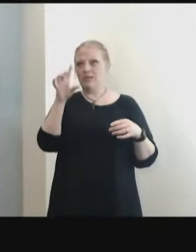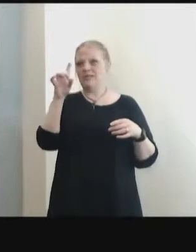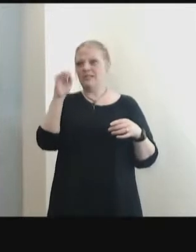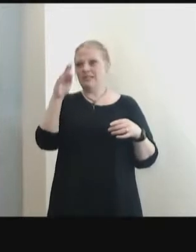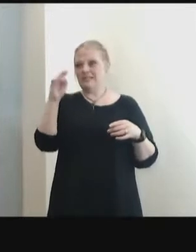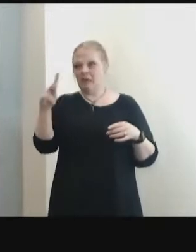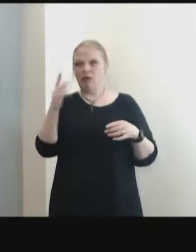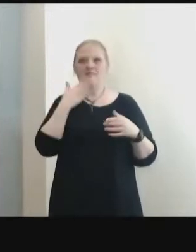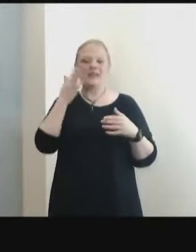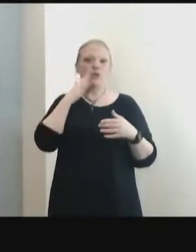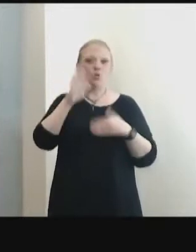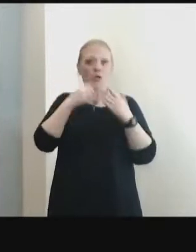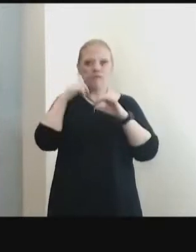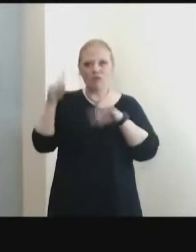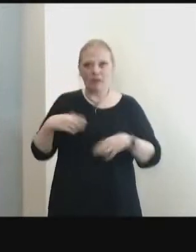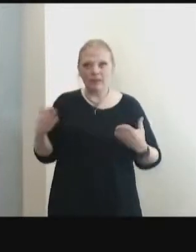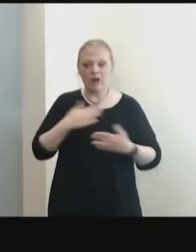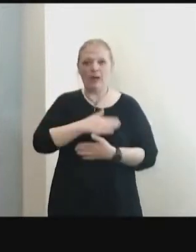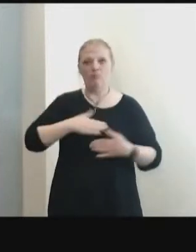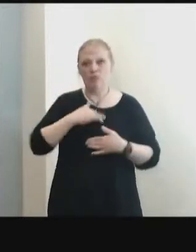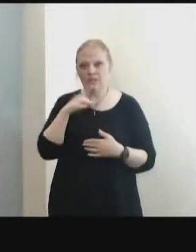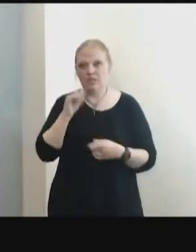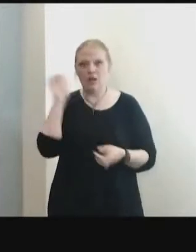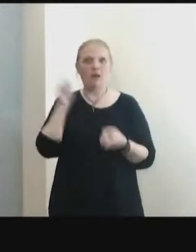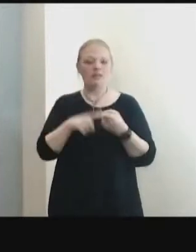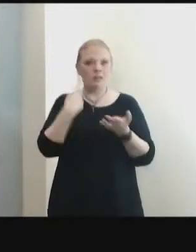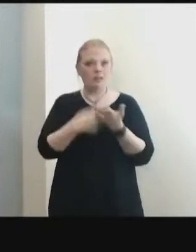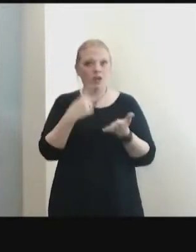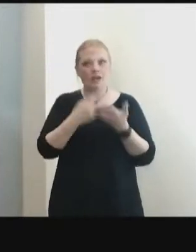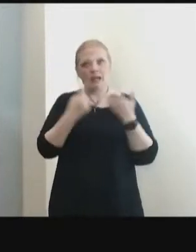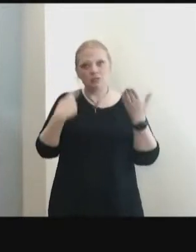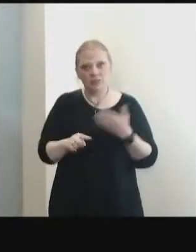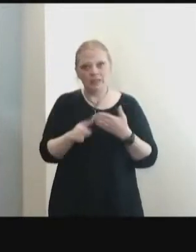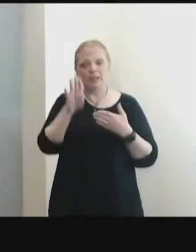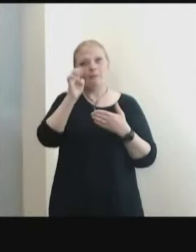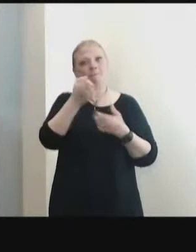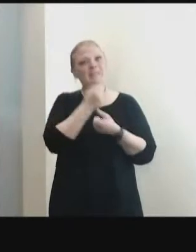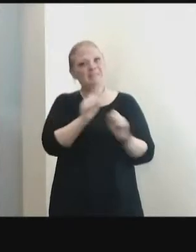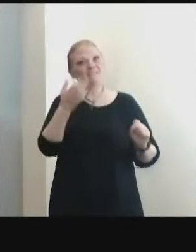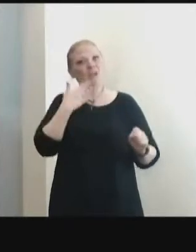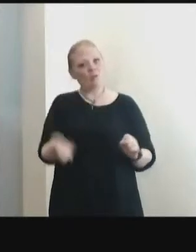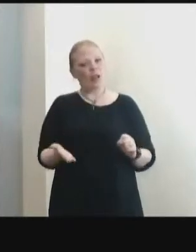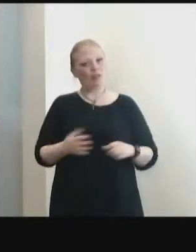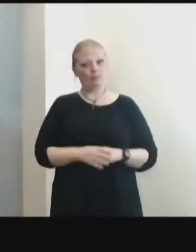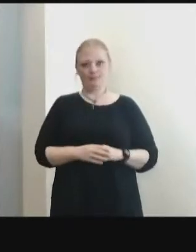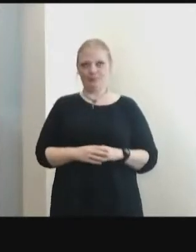G. Thank you all for being here. I appreciate it. Until I talk to you next week, be safe and well.